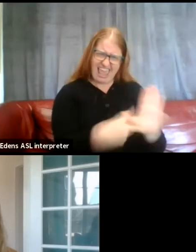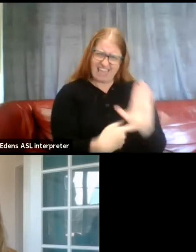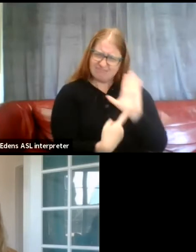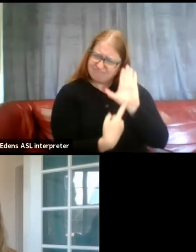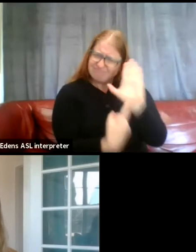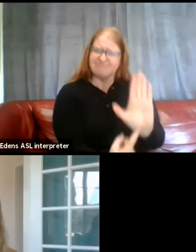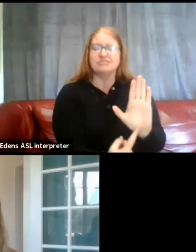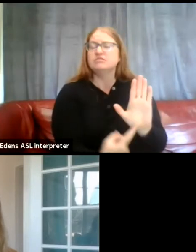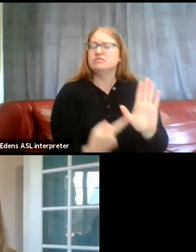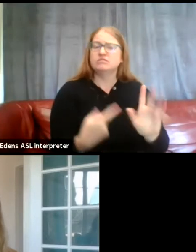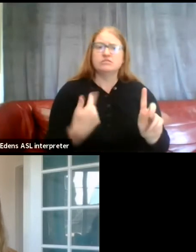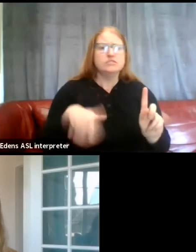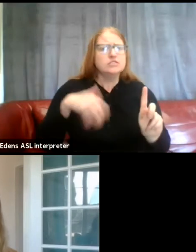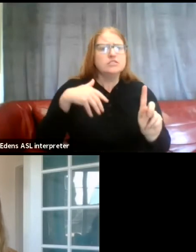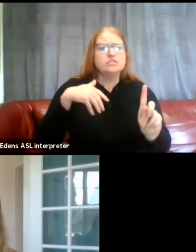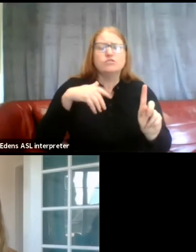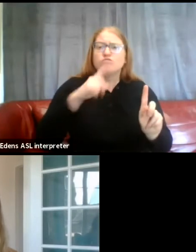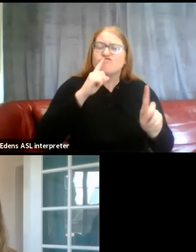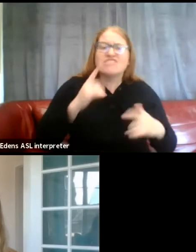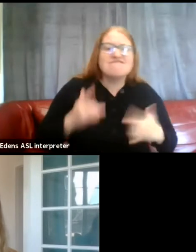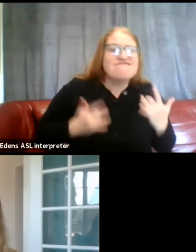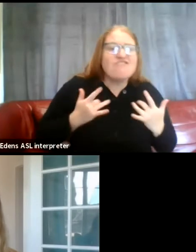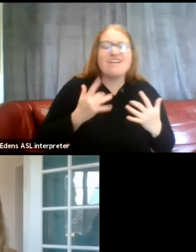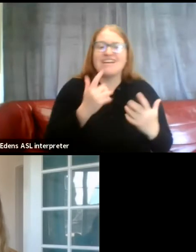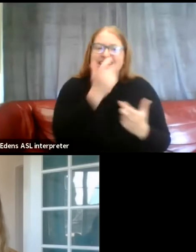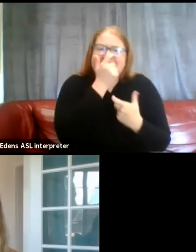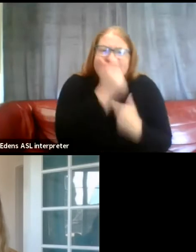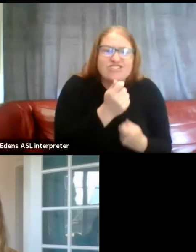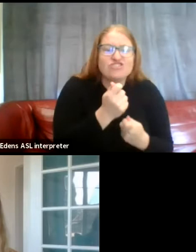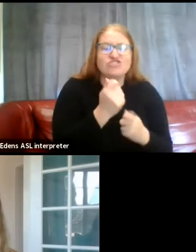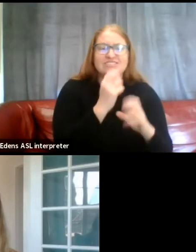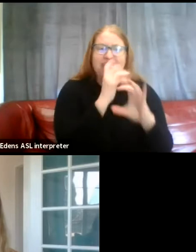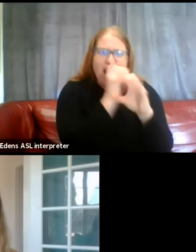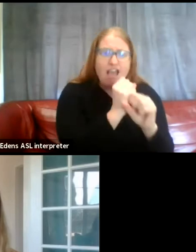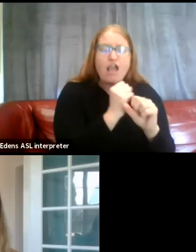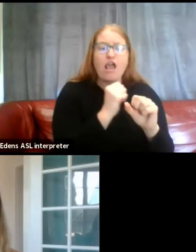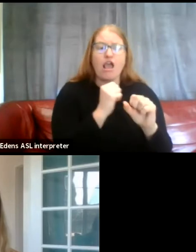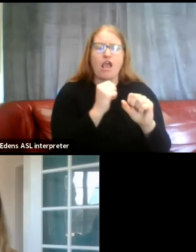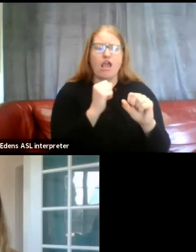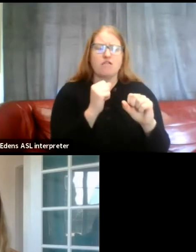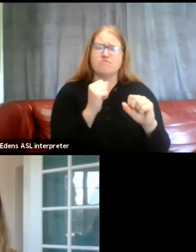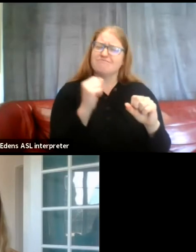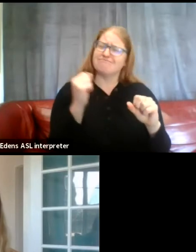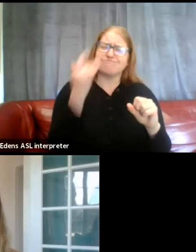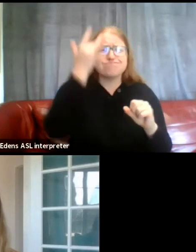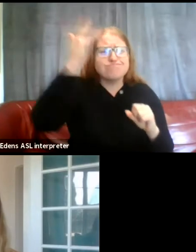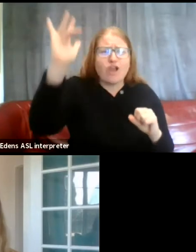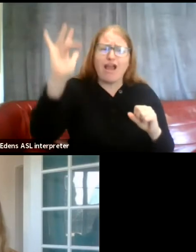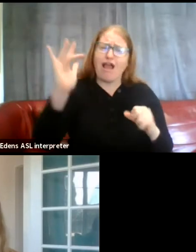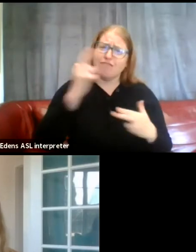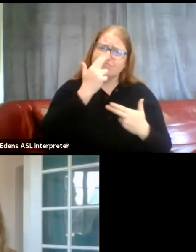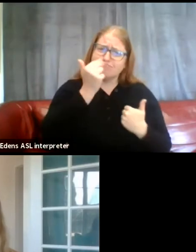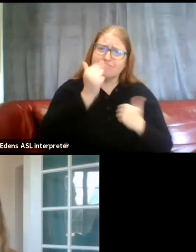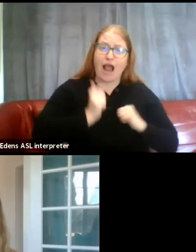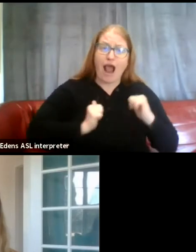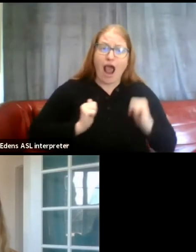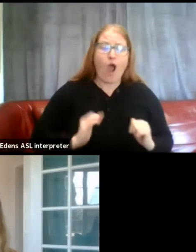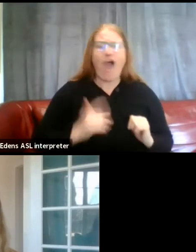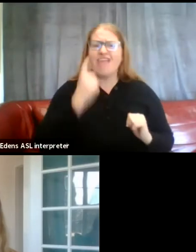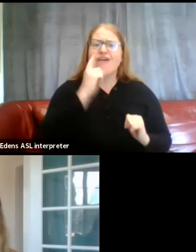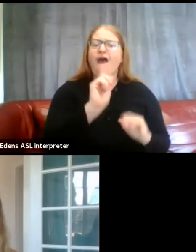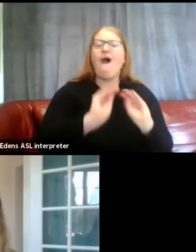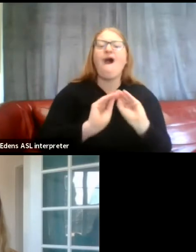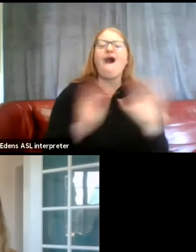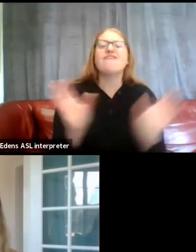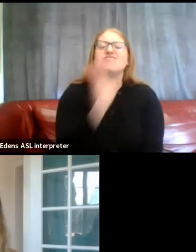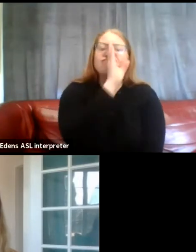like huge and joyful and interesting by a brilliant comic actress. To me, it was like obvious, like